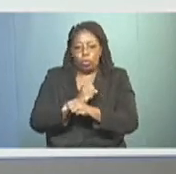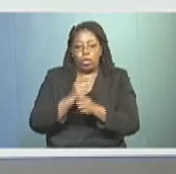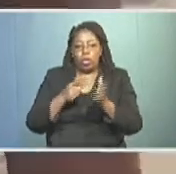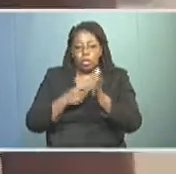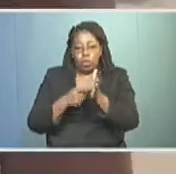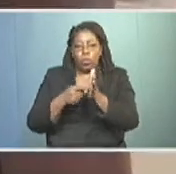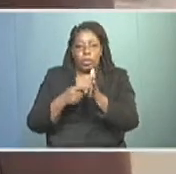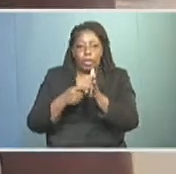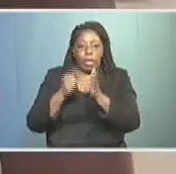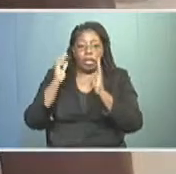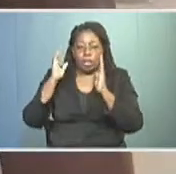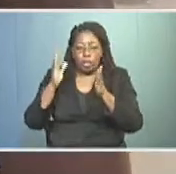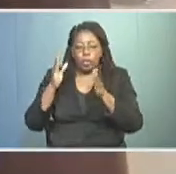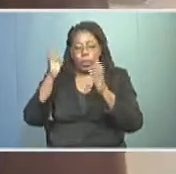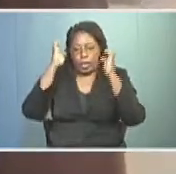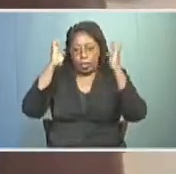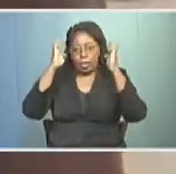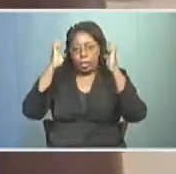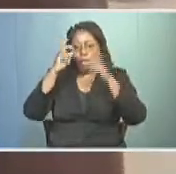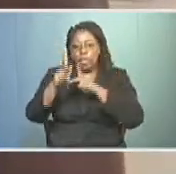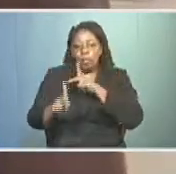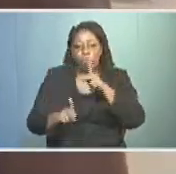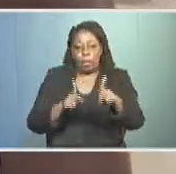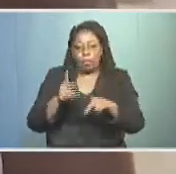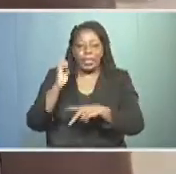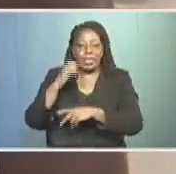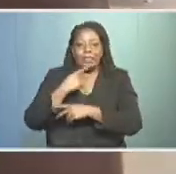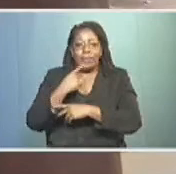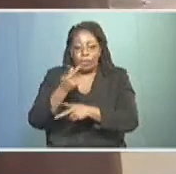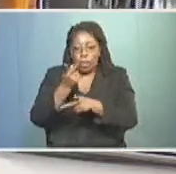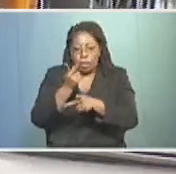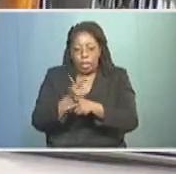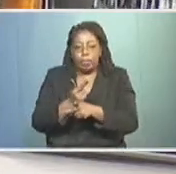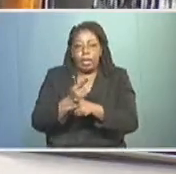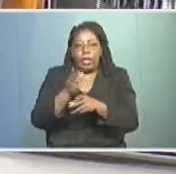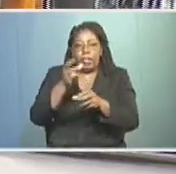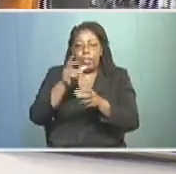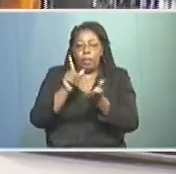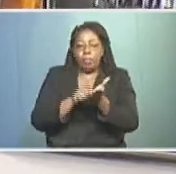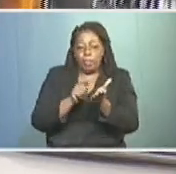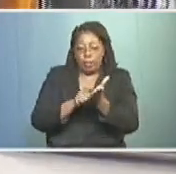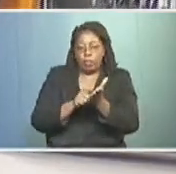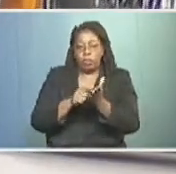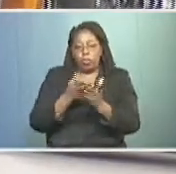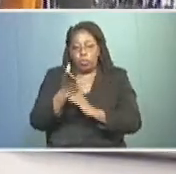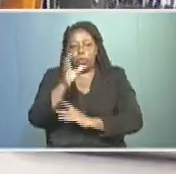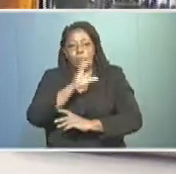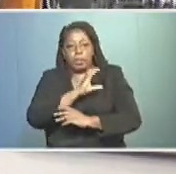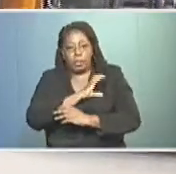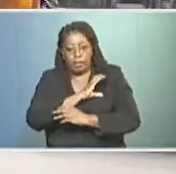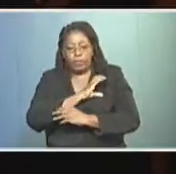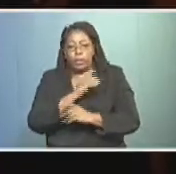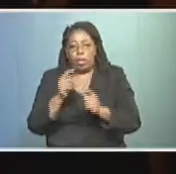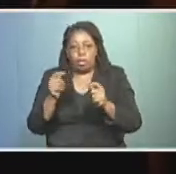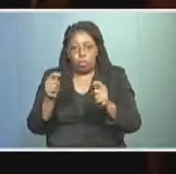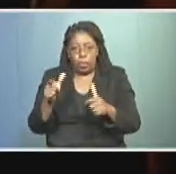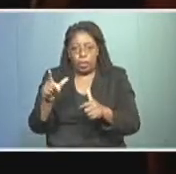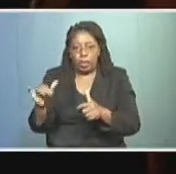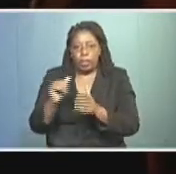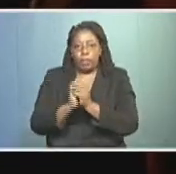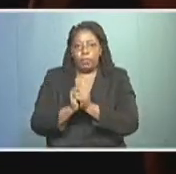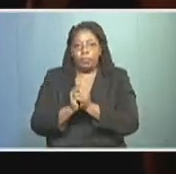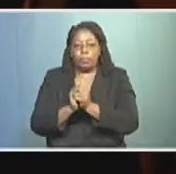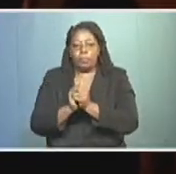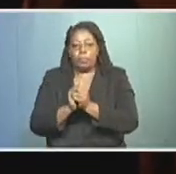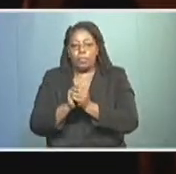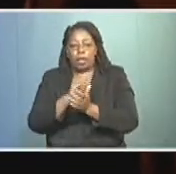protocols and educating the public. He maintains will be key to getting the message to the police force as soon as possible. Minister